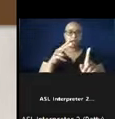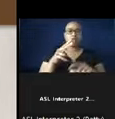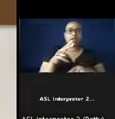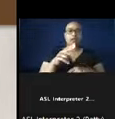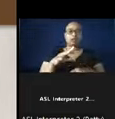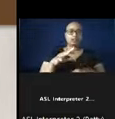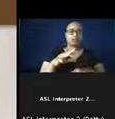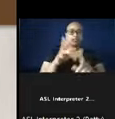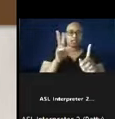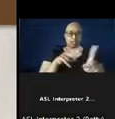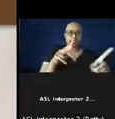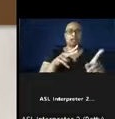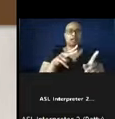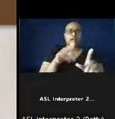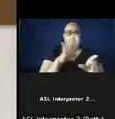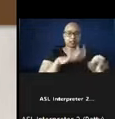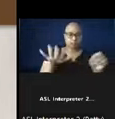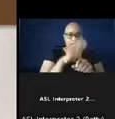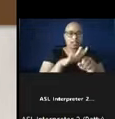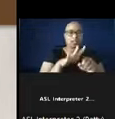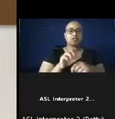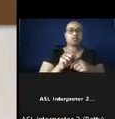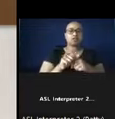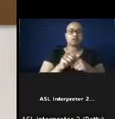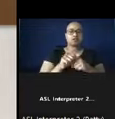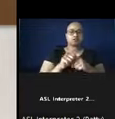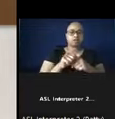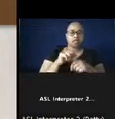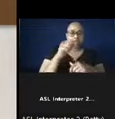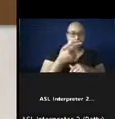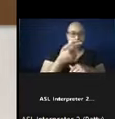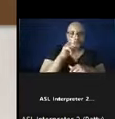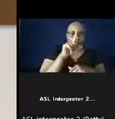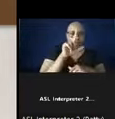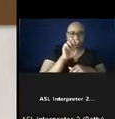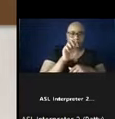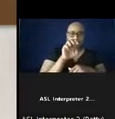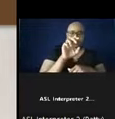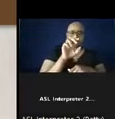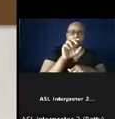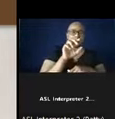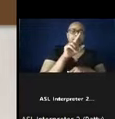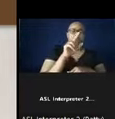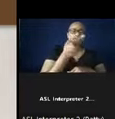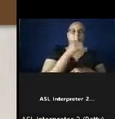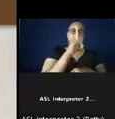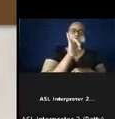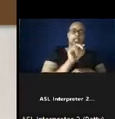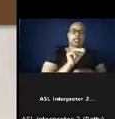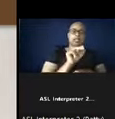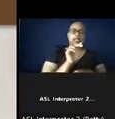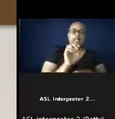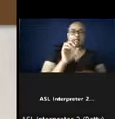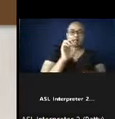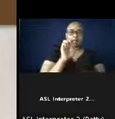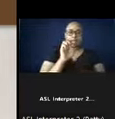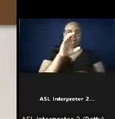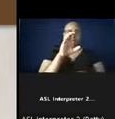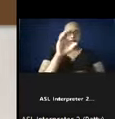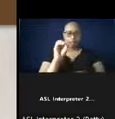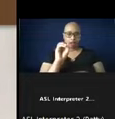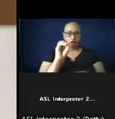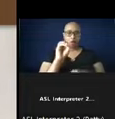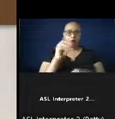Board. At Glen Echo Park, we wanted to determine if they were willing to expand that